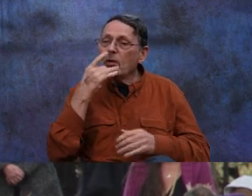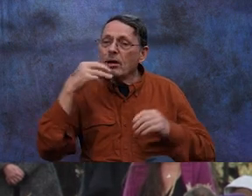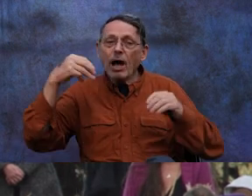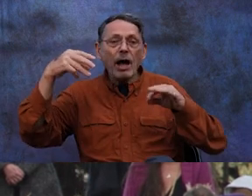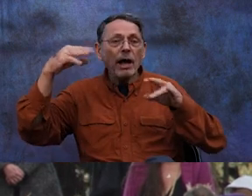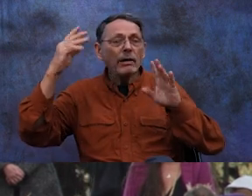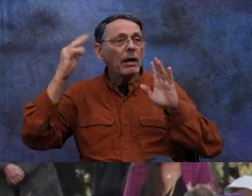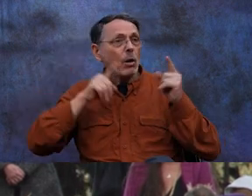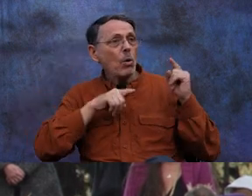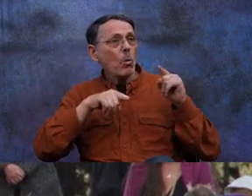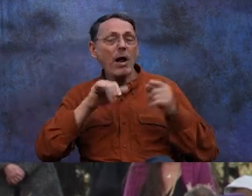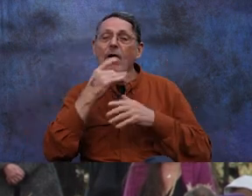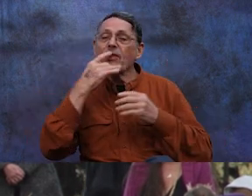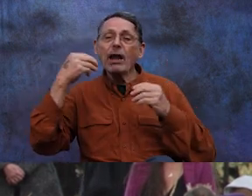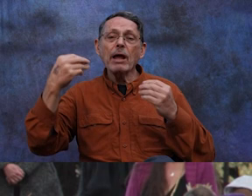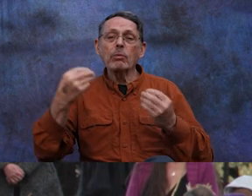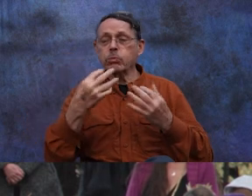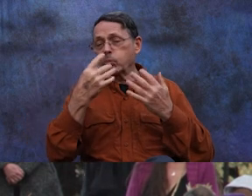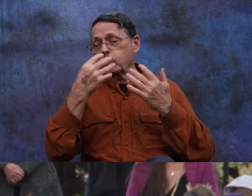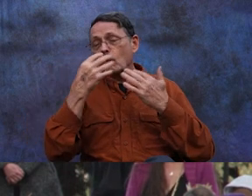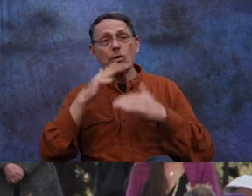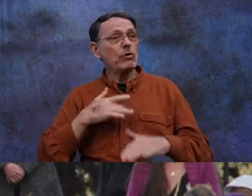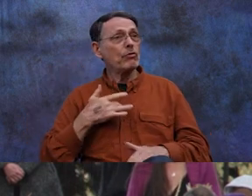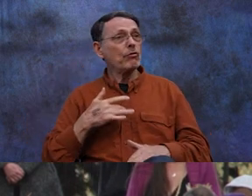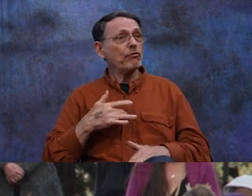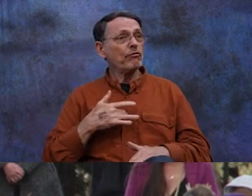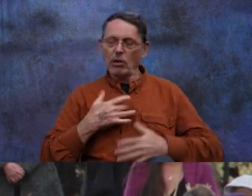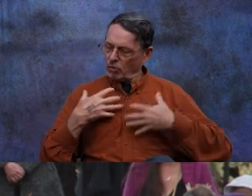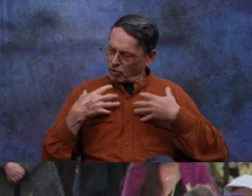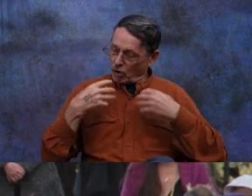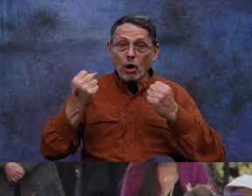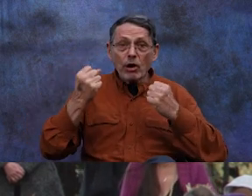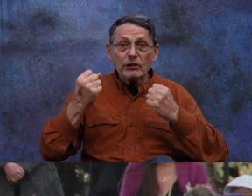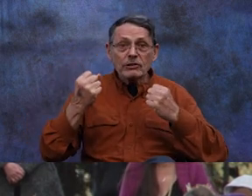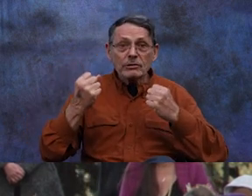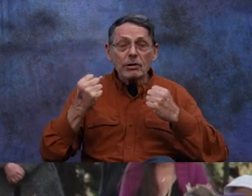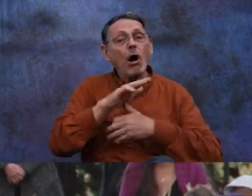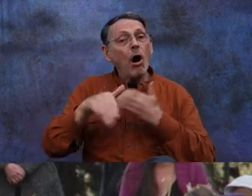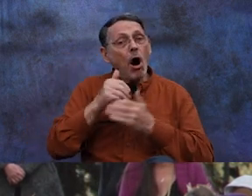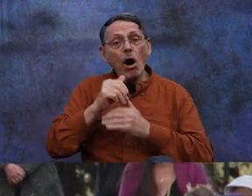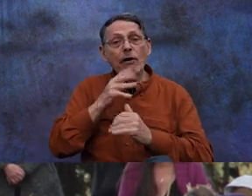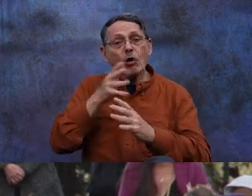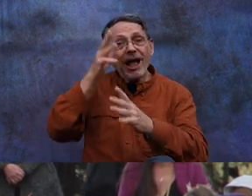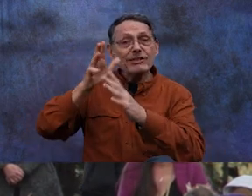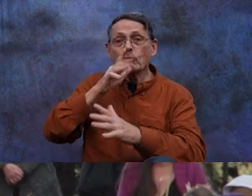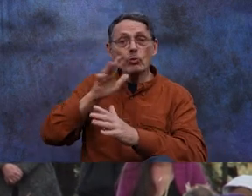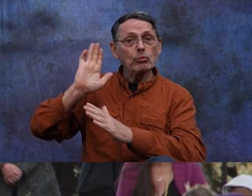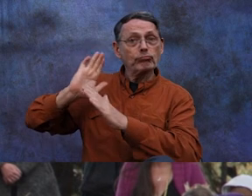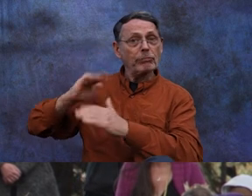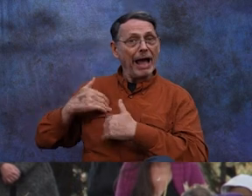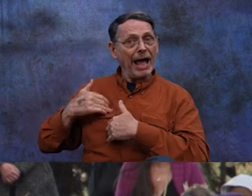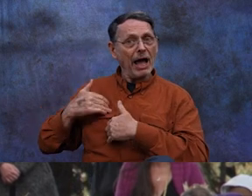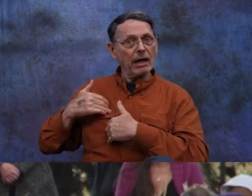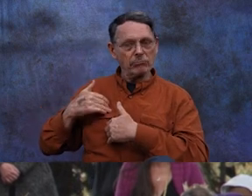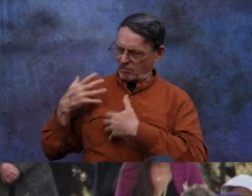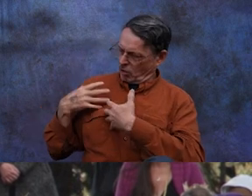And as it bathes over you, you feel the courage that all those who walk before you have had in